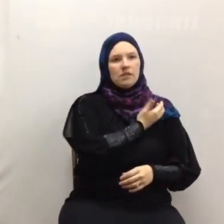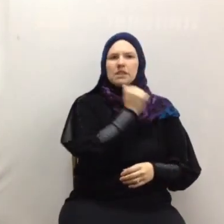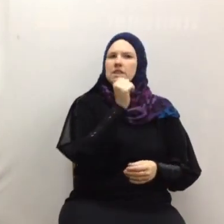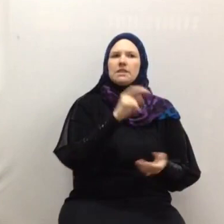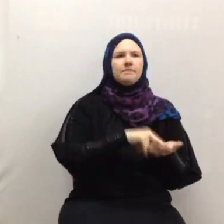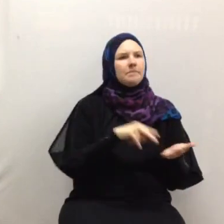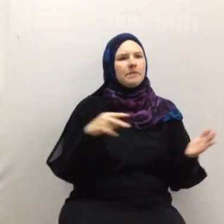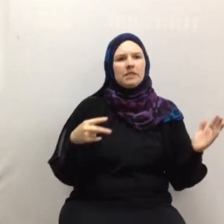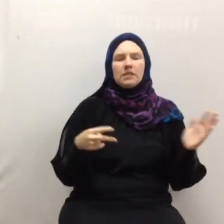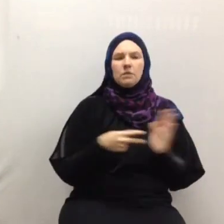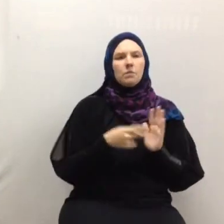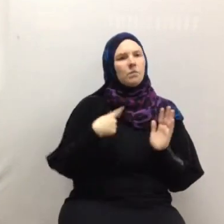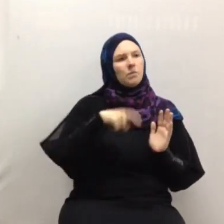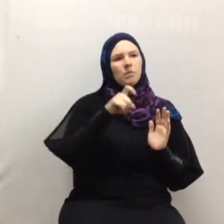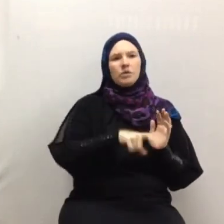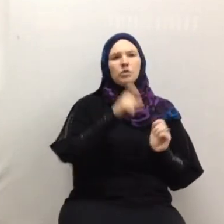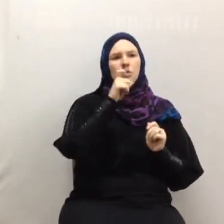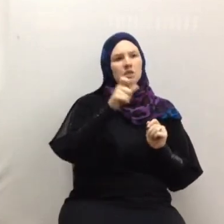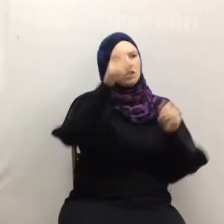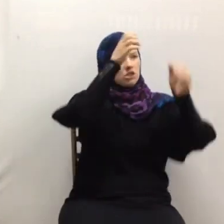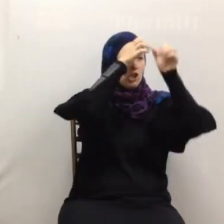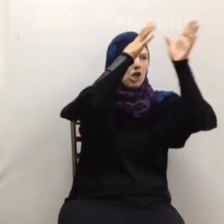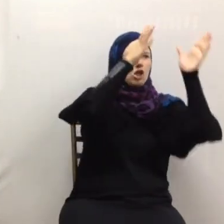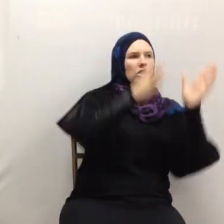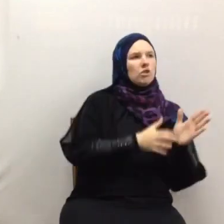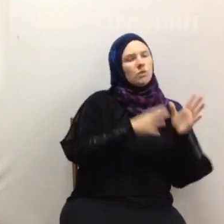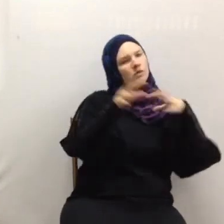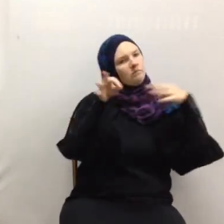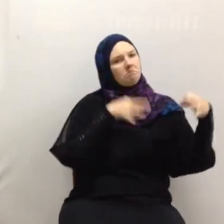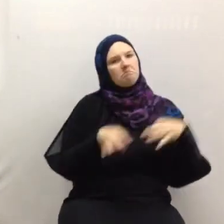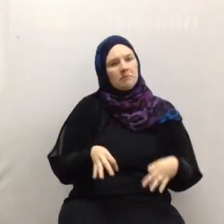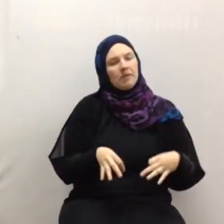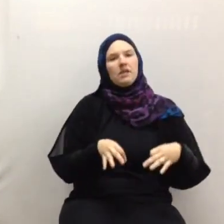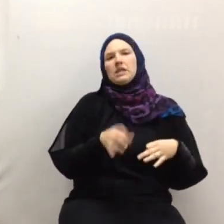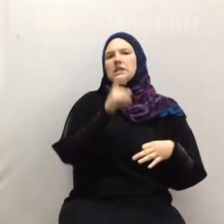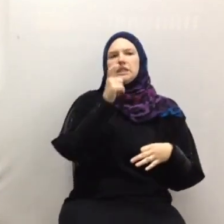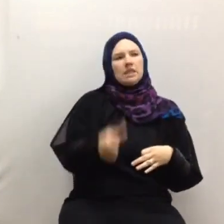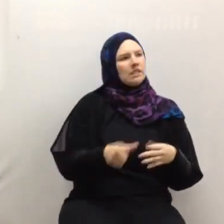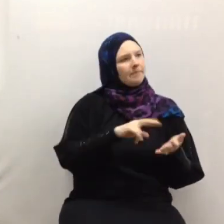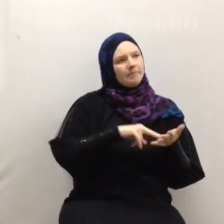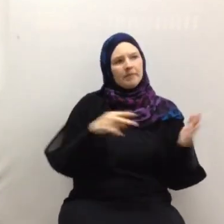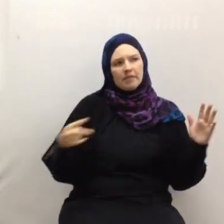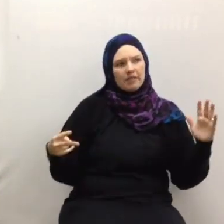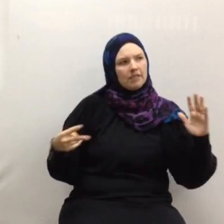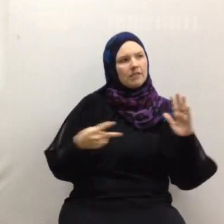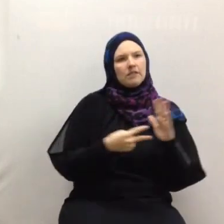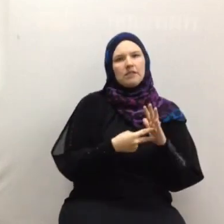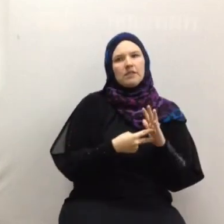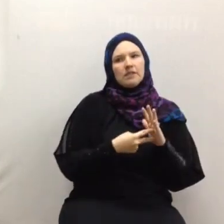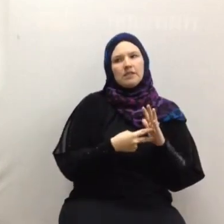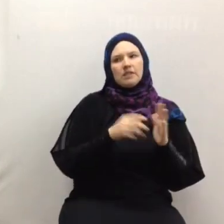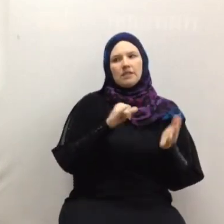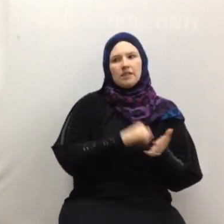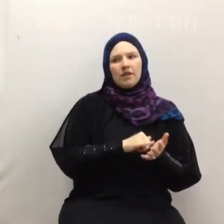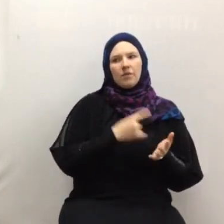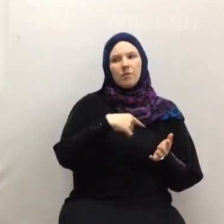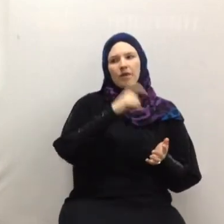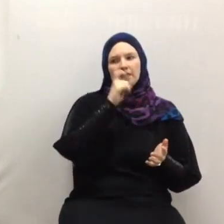we need not scholars to explain. And it doesn't mean that there is nothing in the